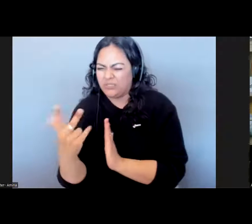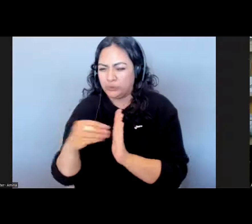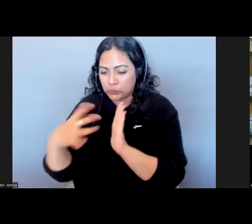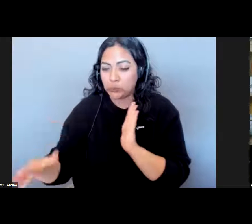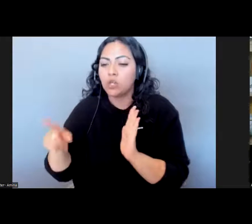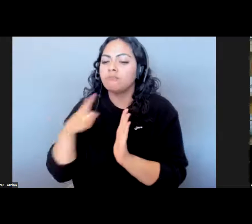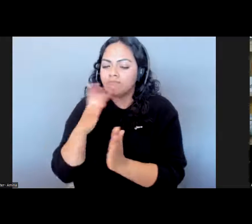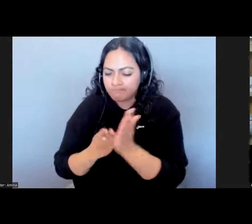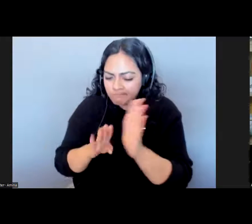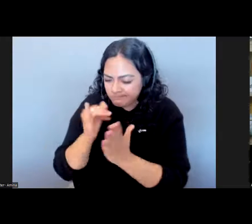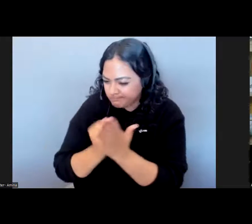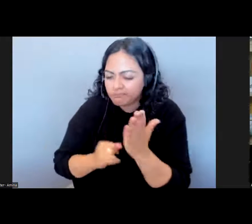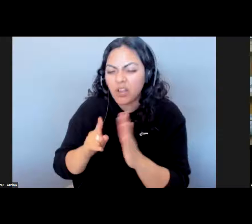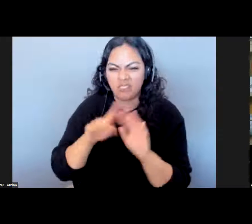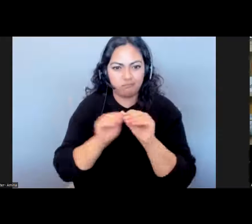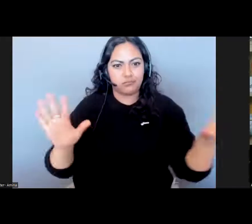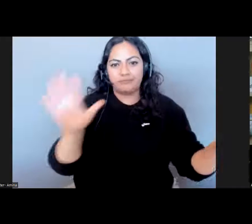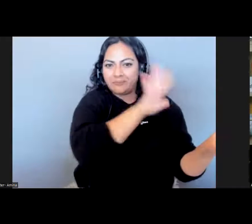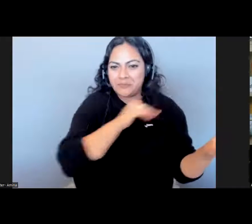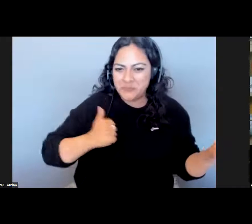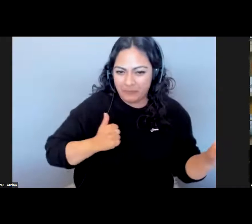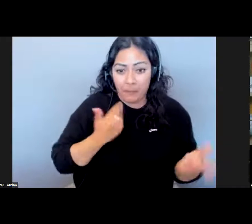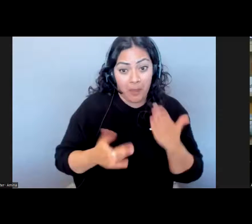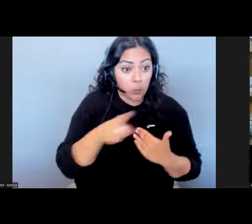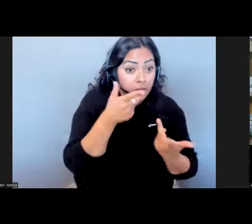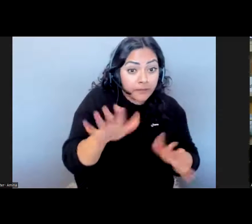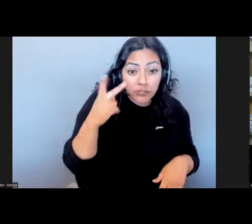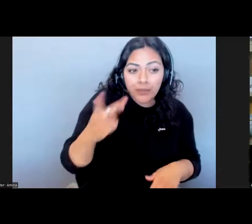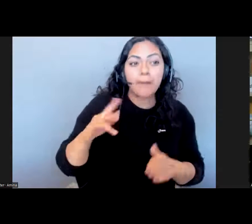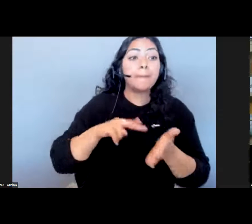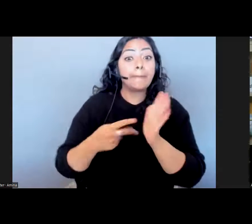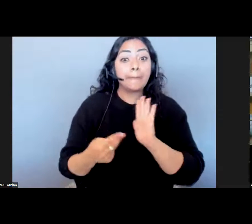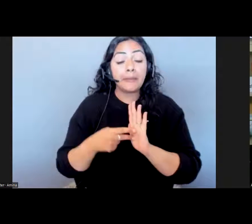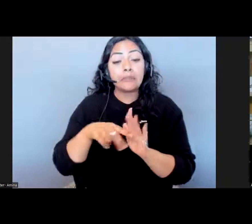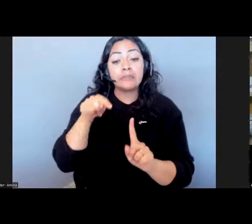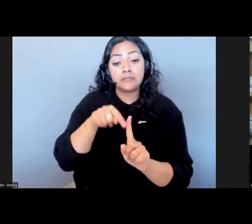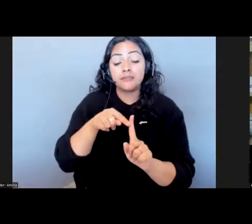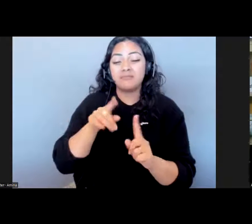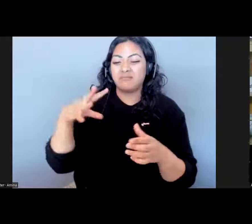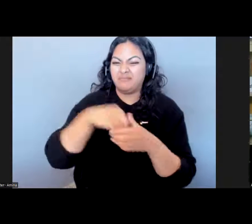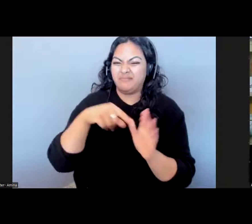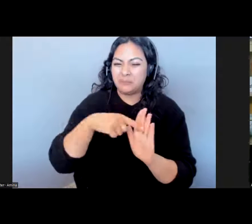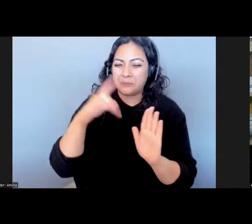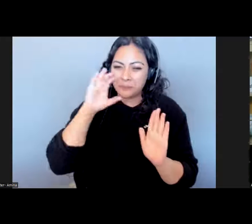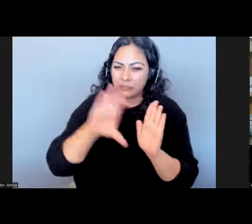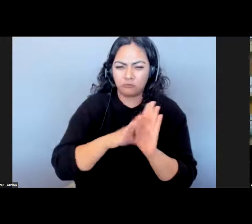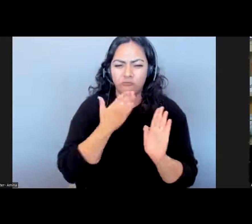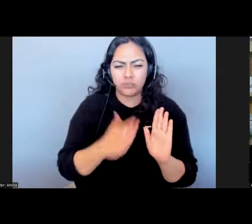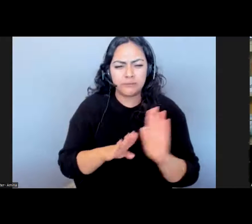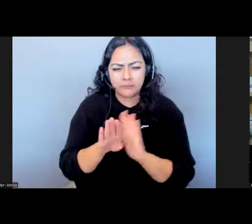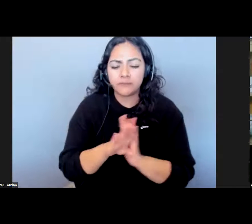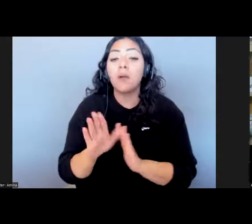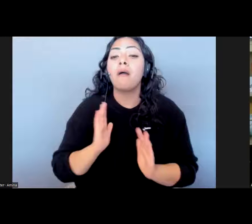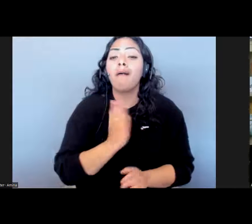nationally. I know you've all seen it by now. And the meaning behind it was very well developed. And it's displayed on our